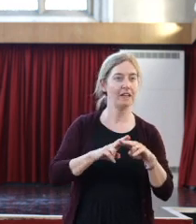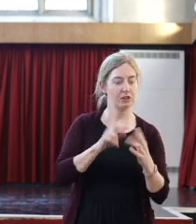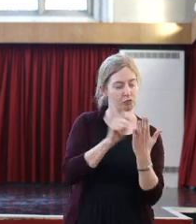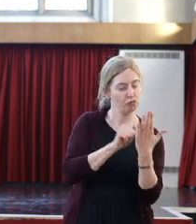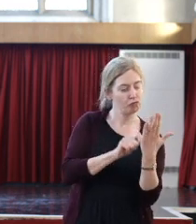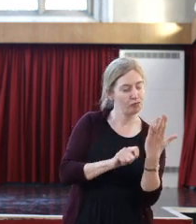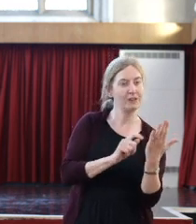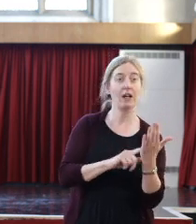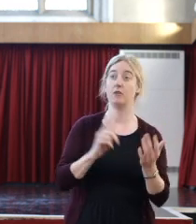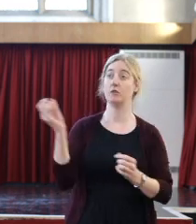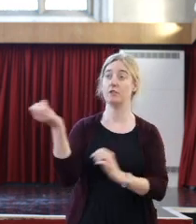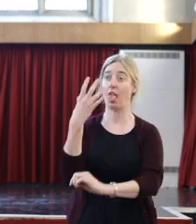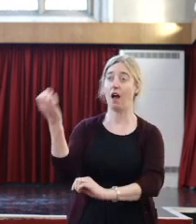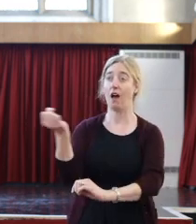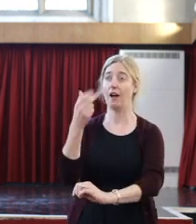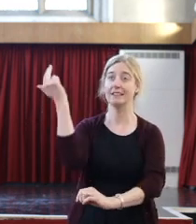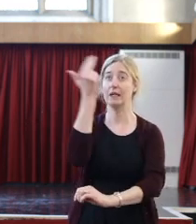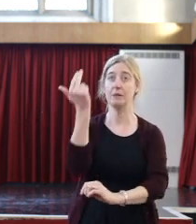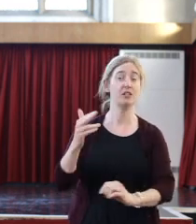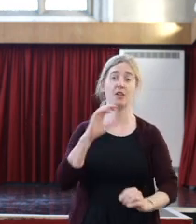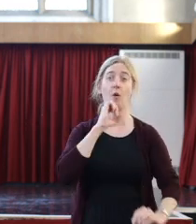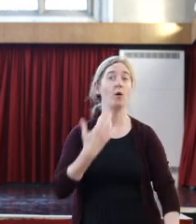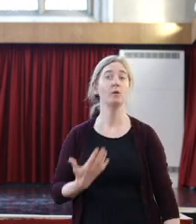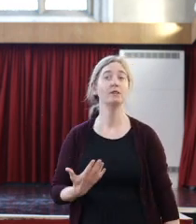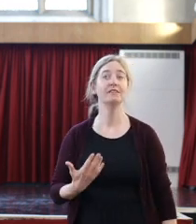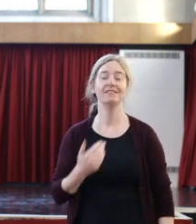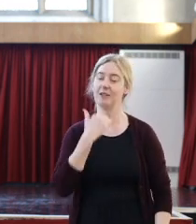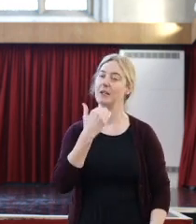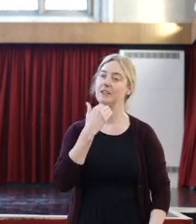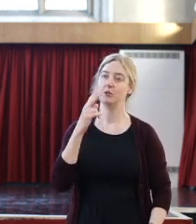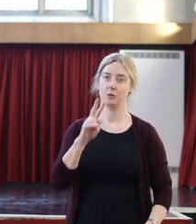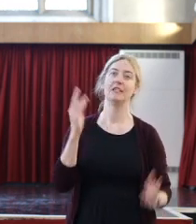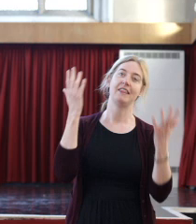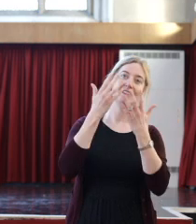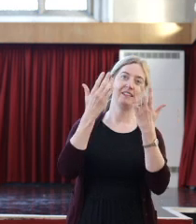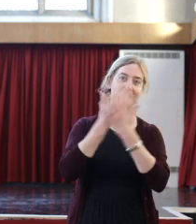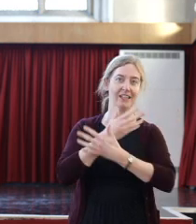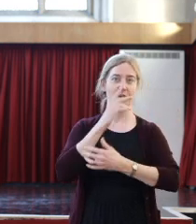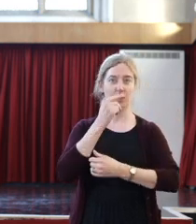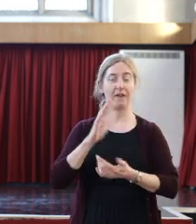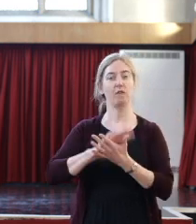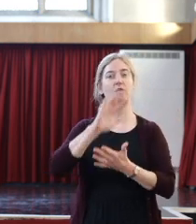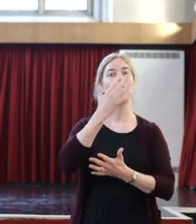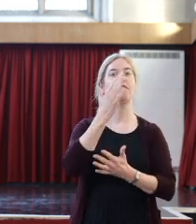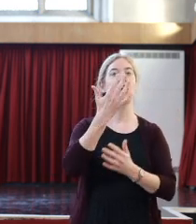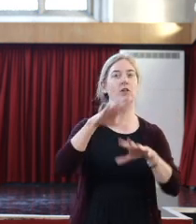images because there's plenty to see this evening from 5 o'clock.